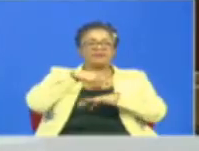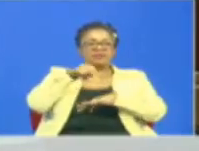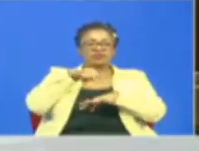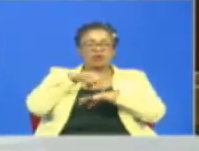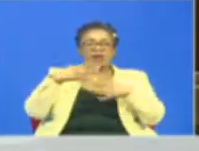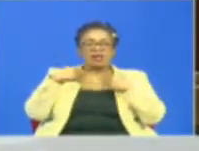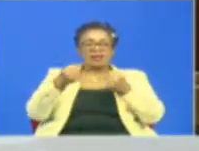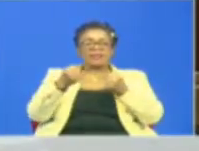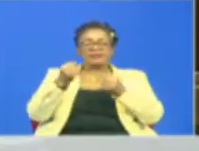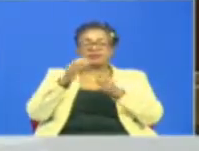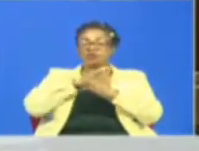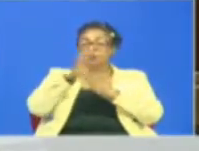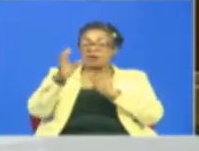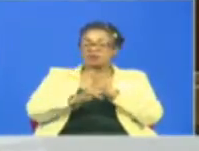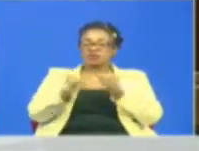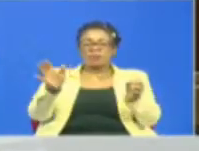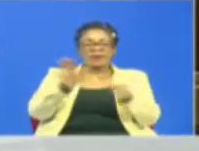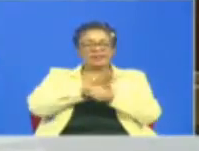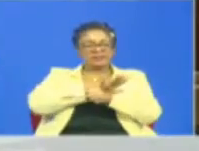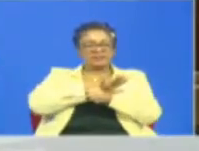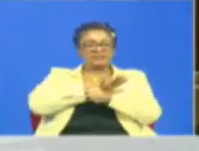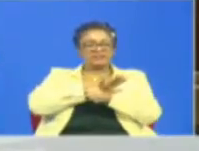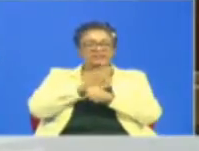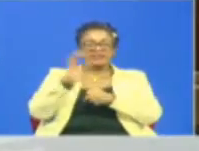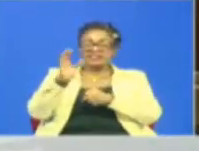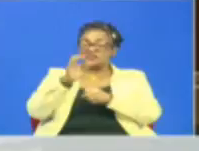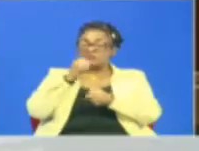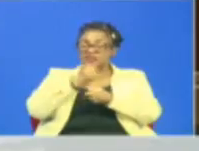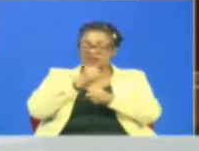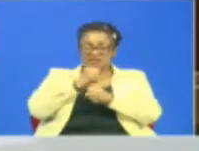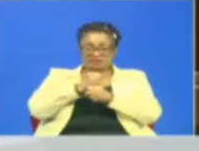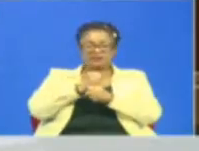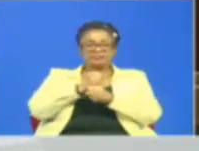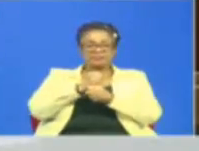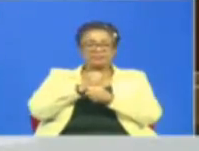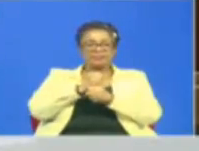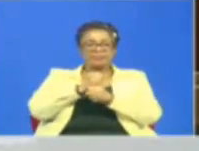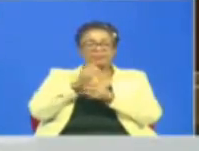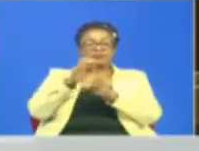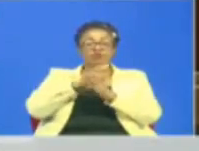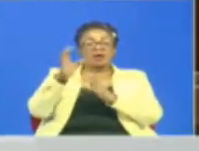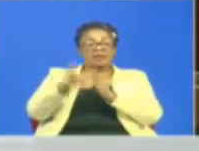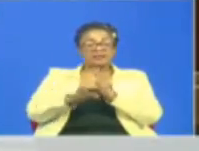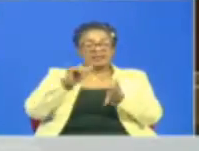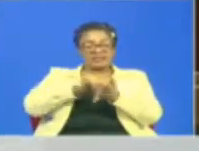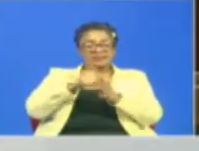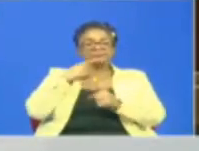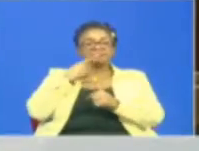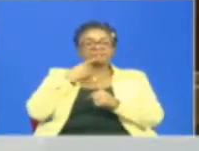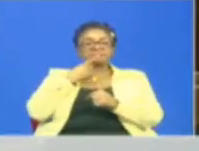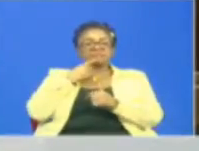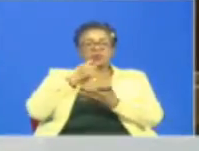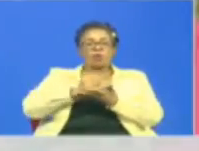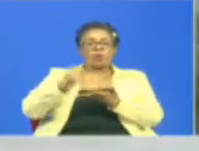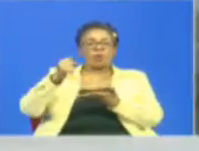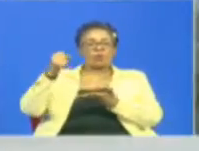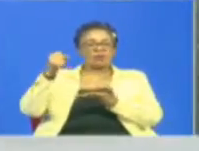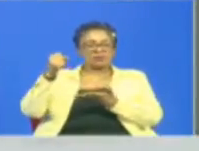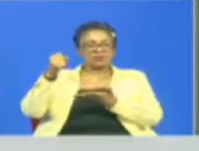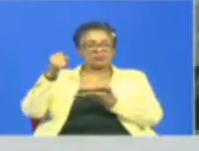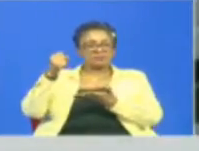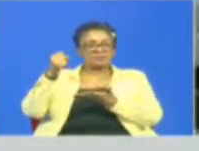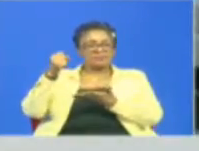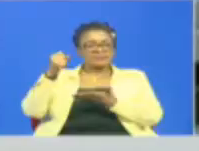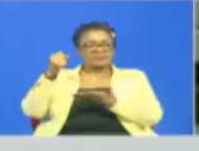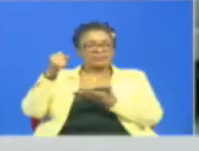Insurance Comprehensive Civil Servant Medical Scheme that we have been told it has been stopped. The